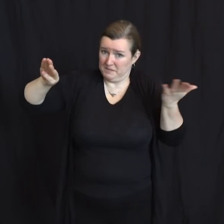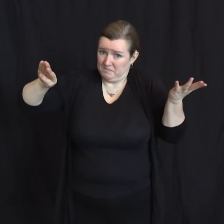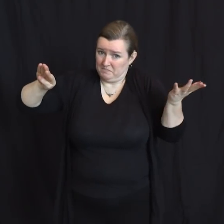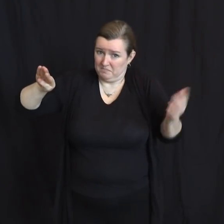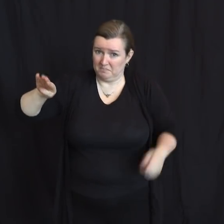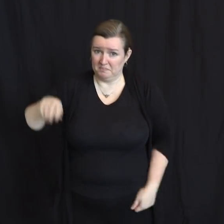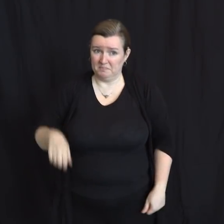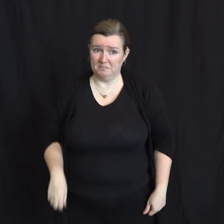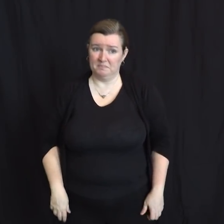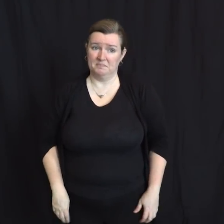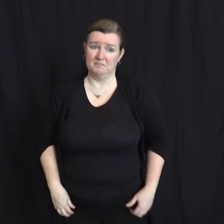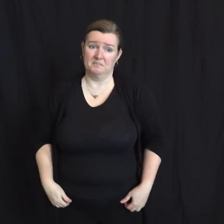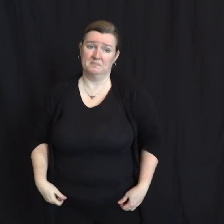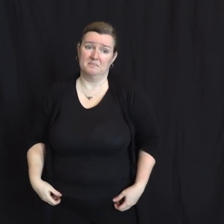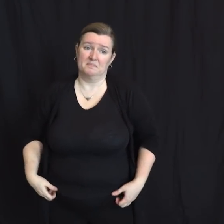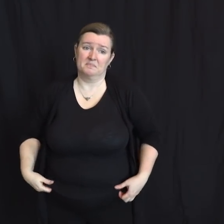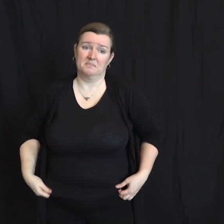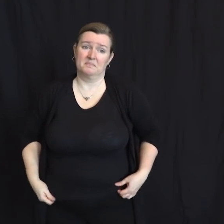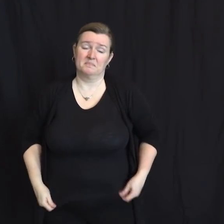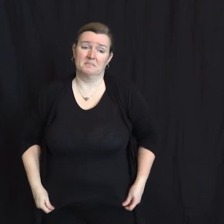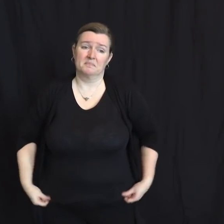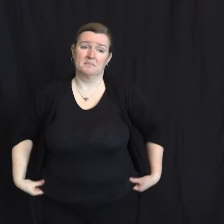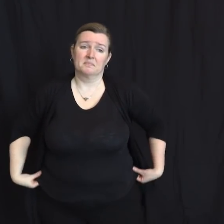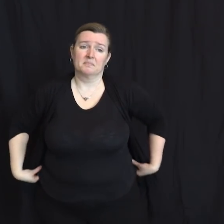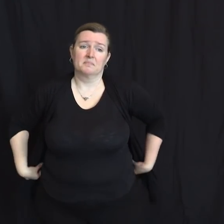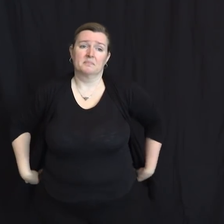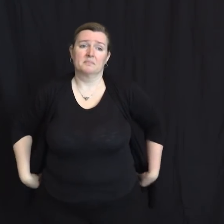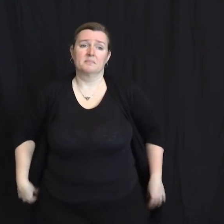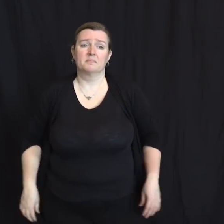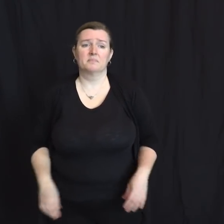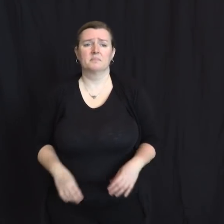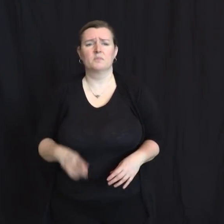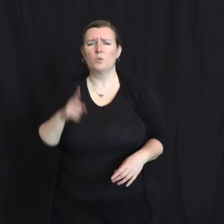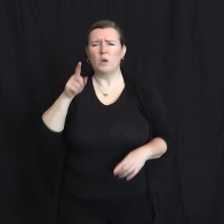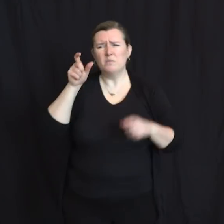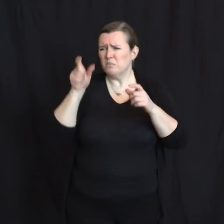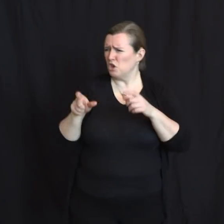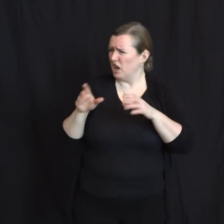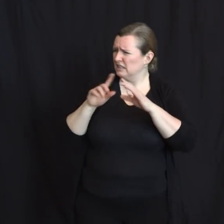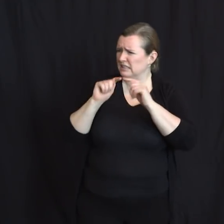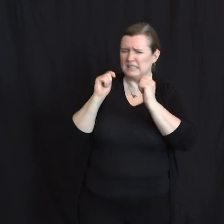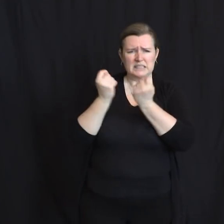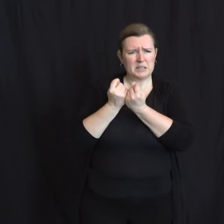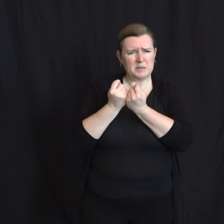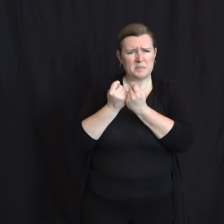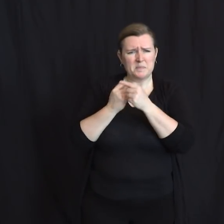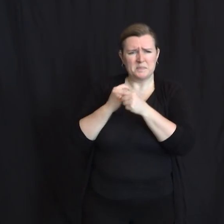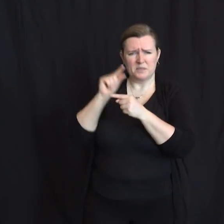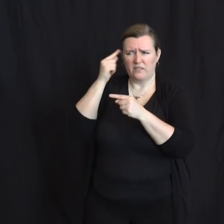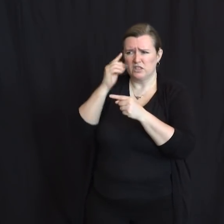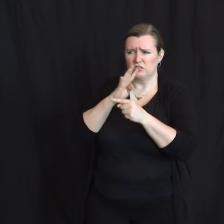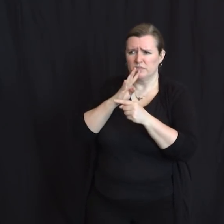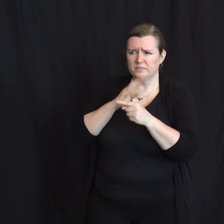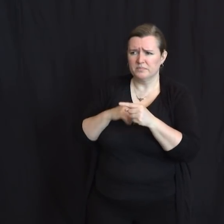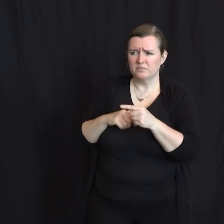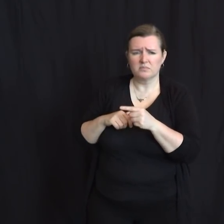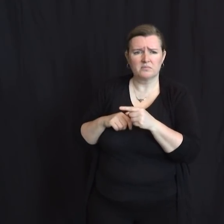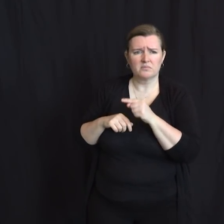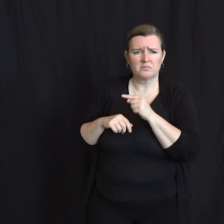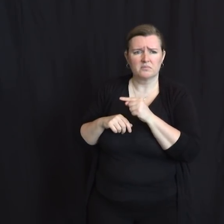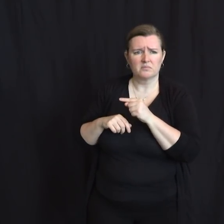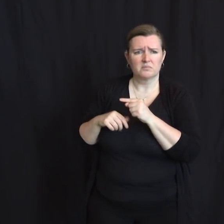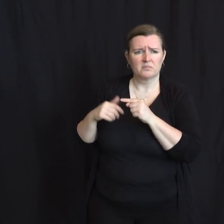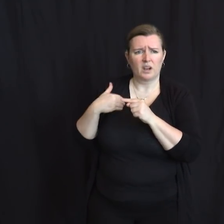the 70% hit rate? I won't say who it is, but a member of our team had not one but 2 consecutive inconclusive